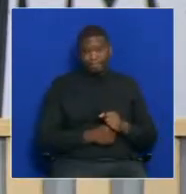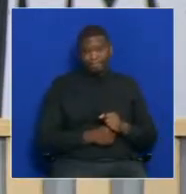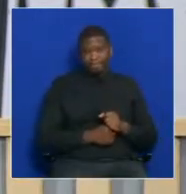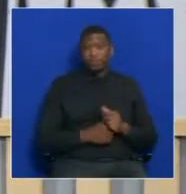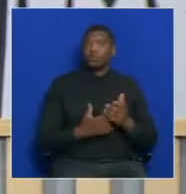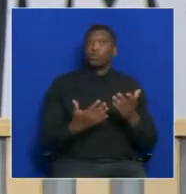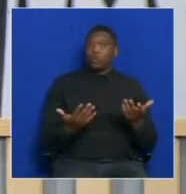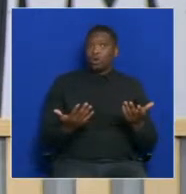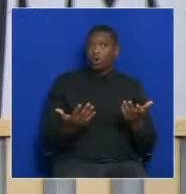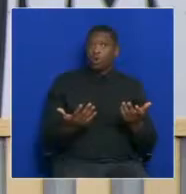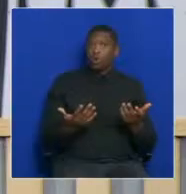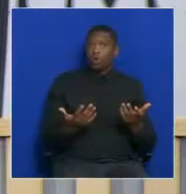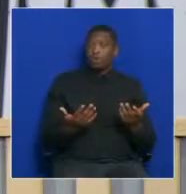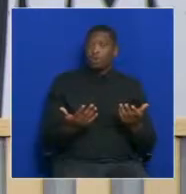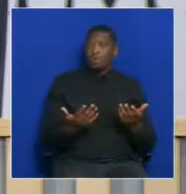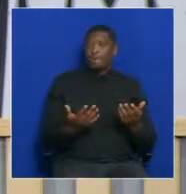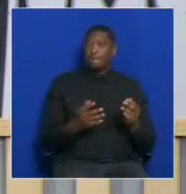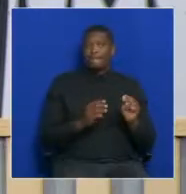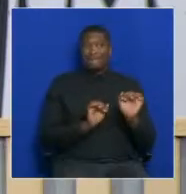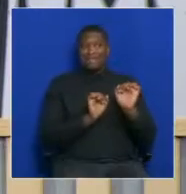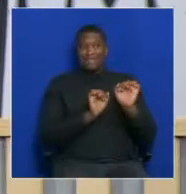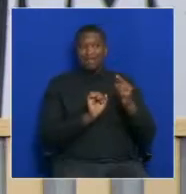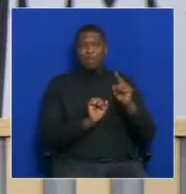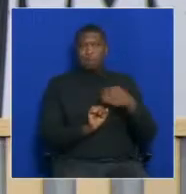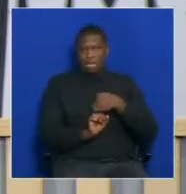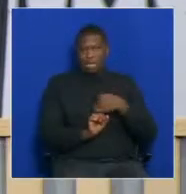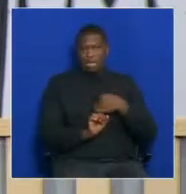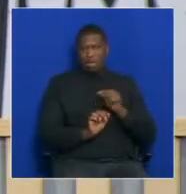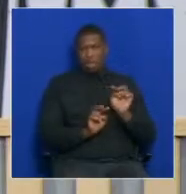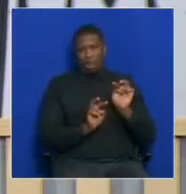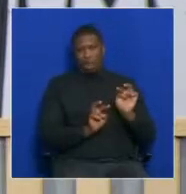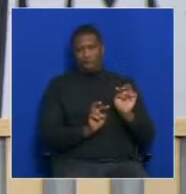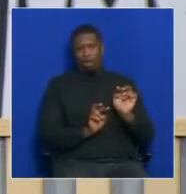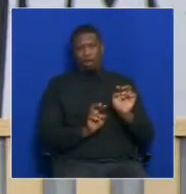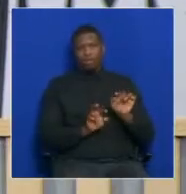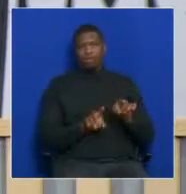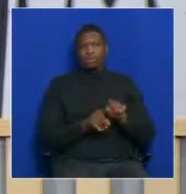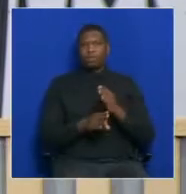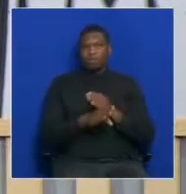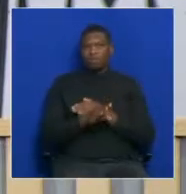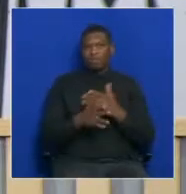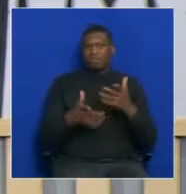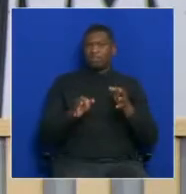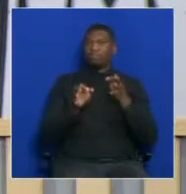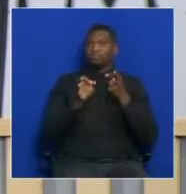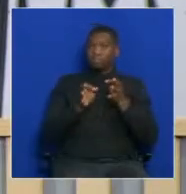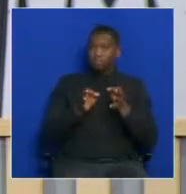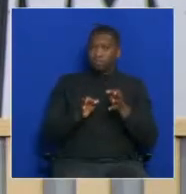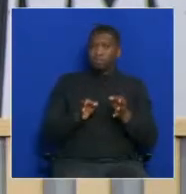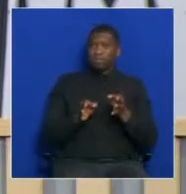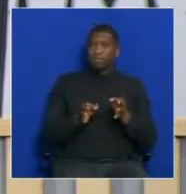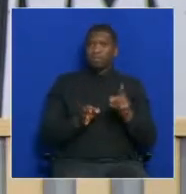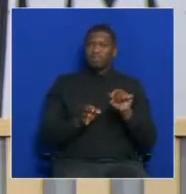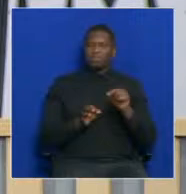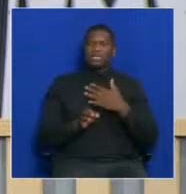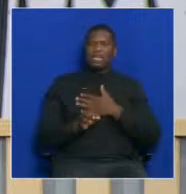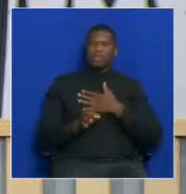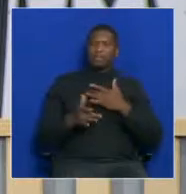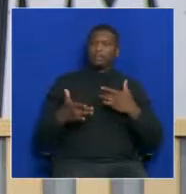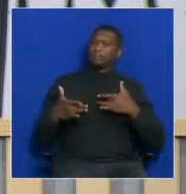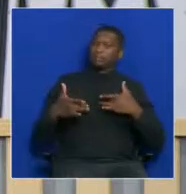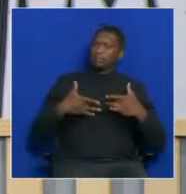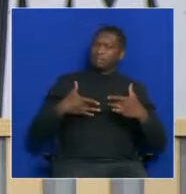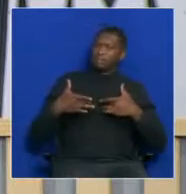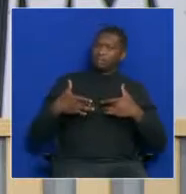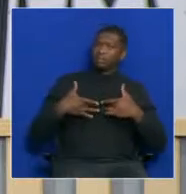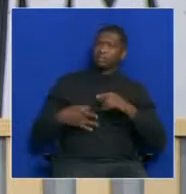that, for me, as I indicate here, it was a concern that she will